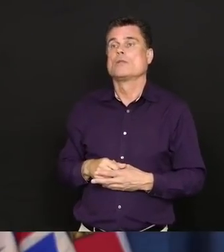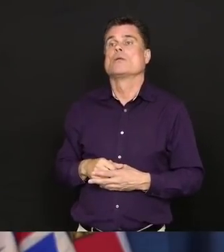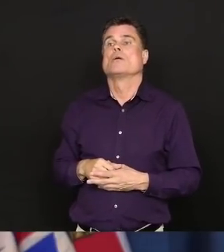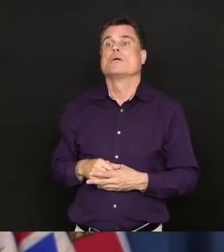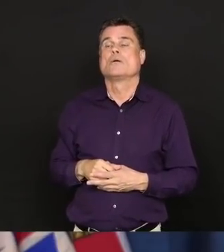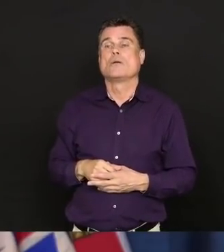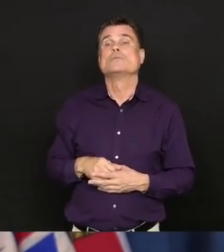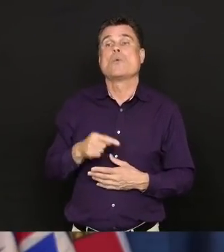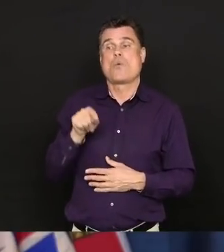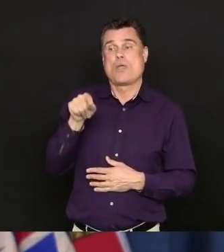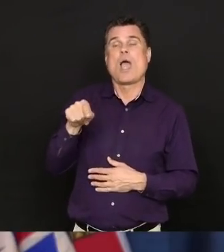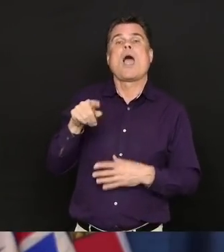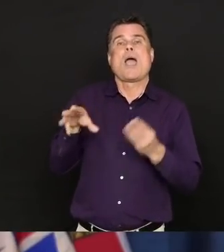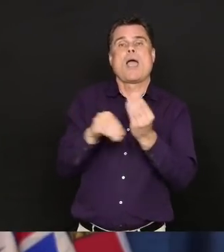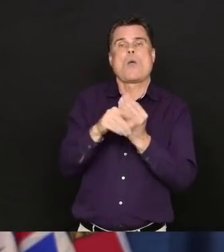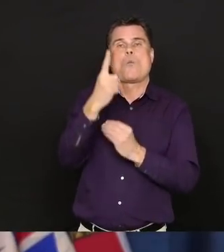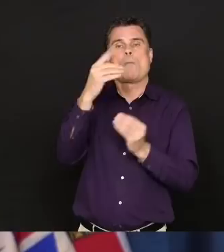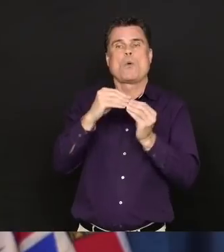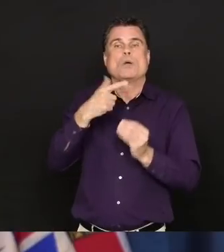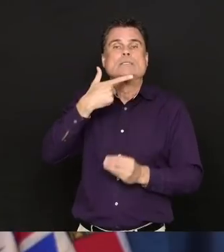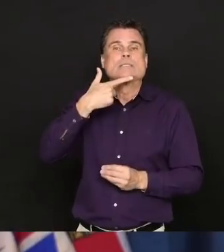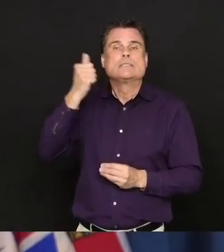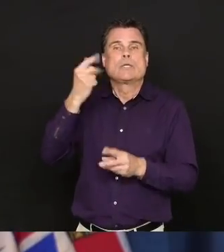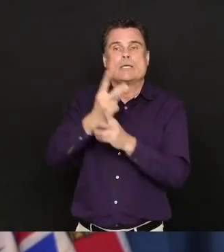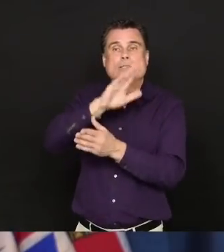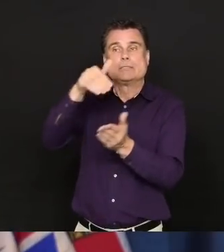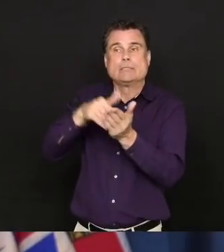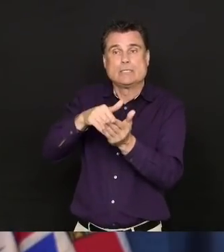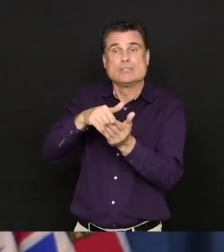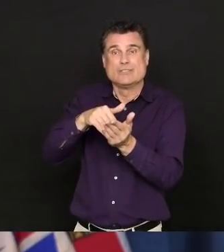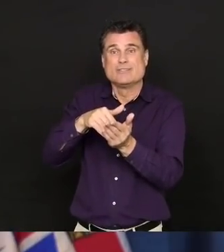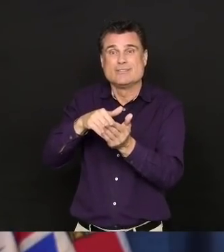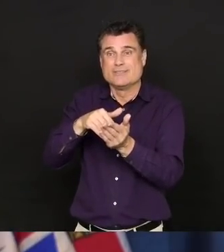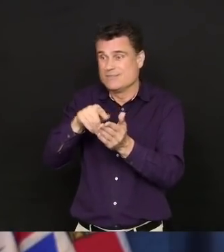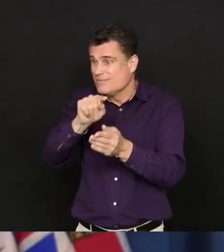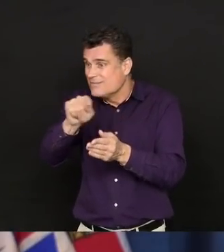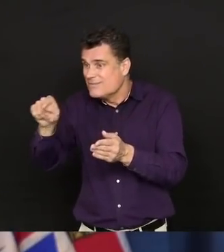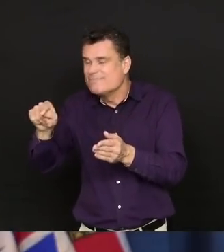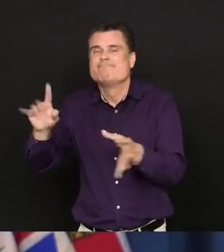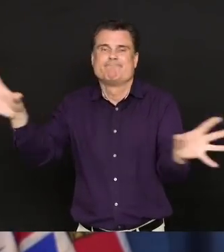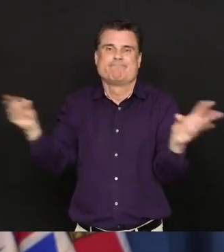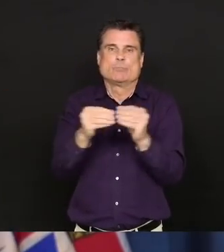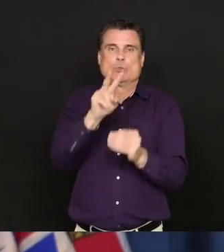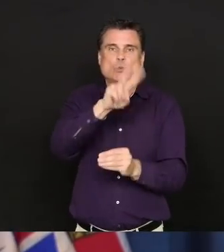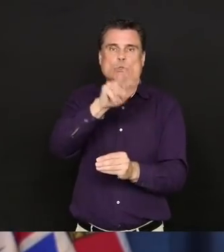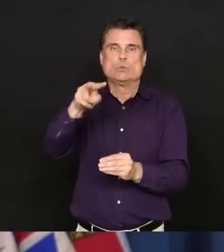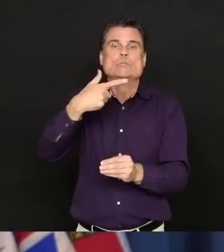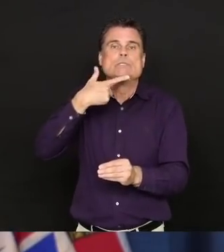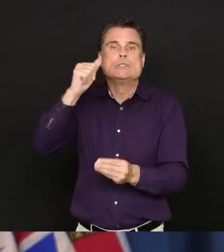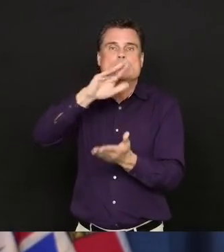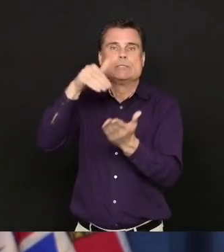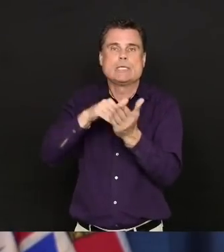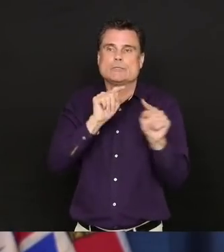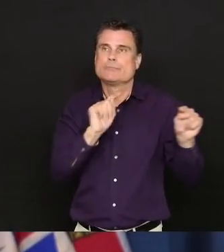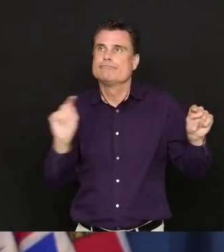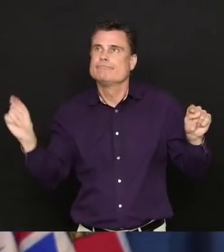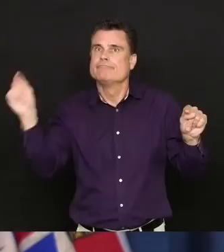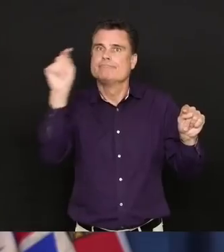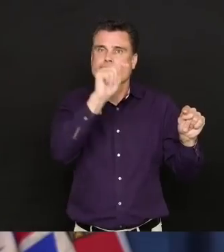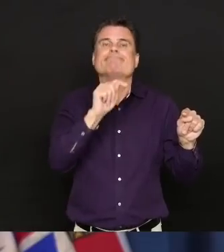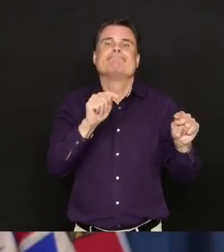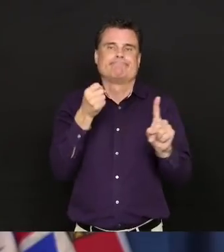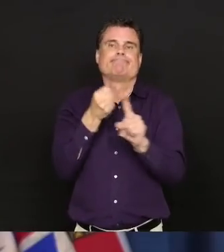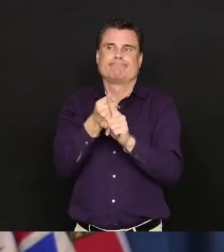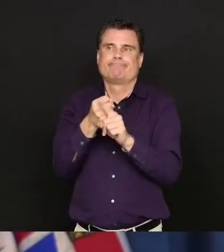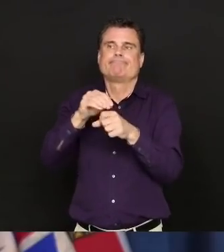to 22. Of these people, 146 people are hospitalized today in British